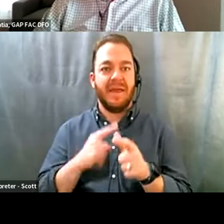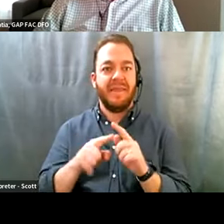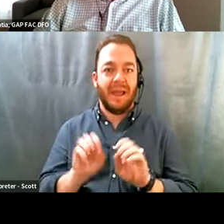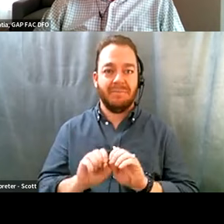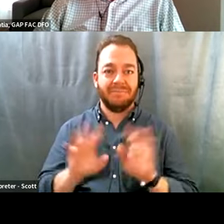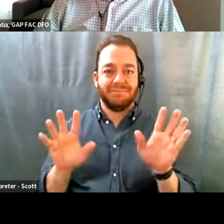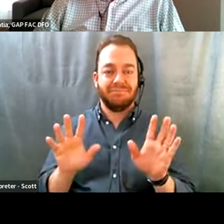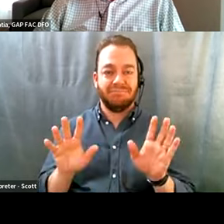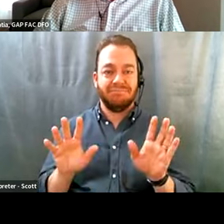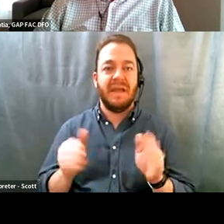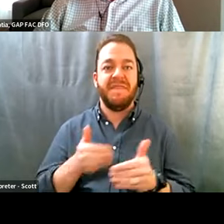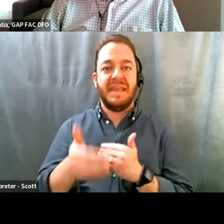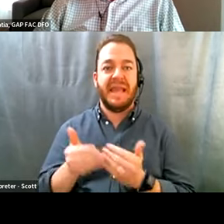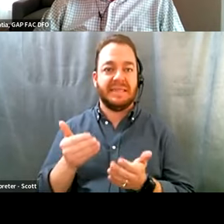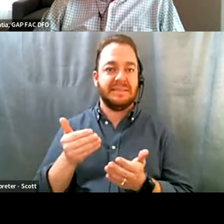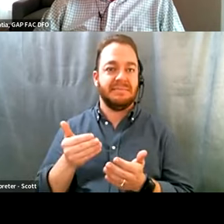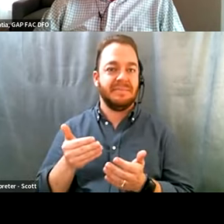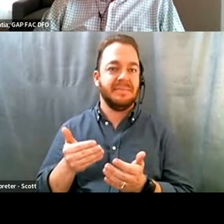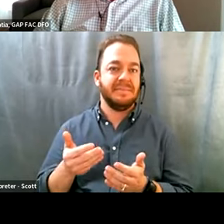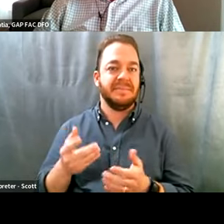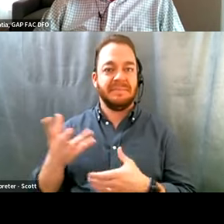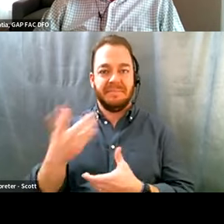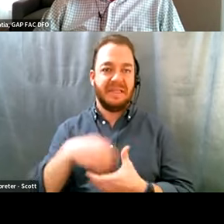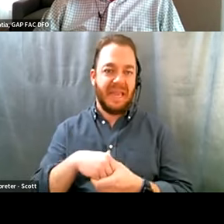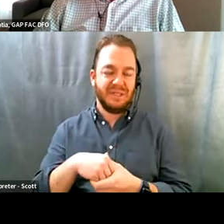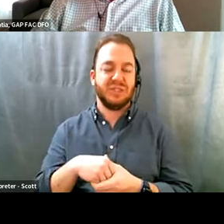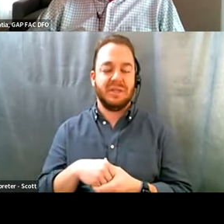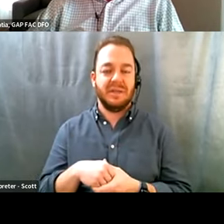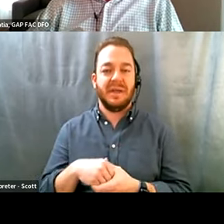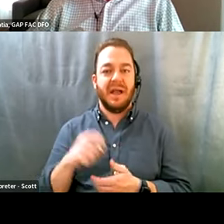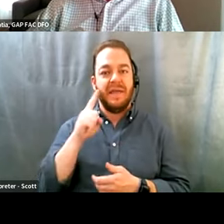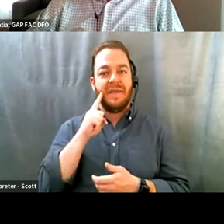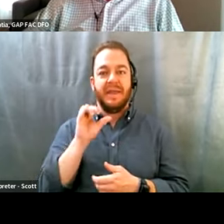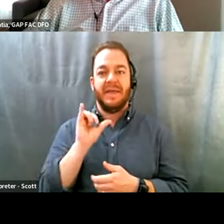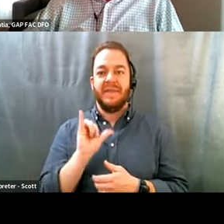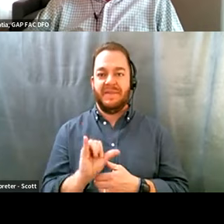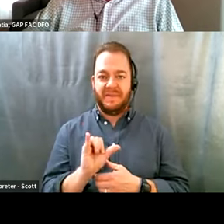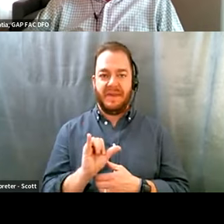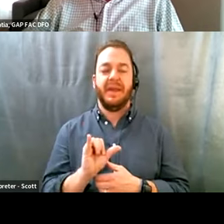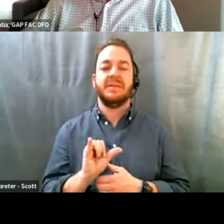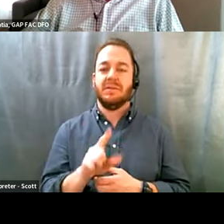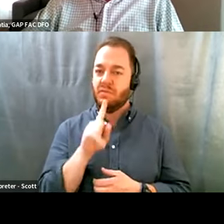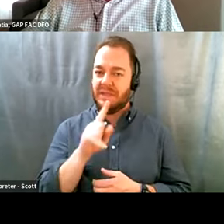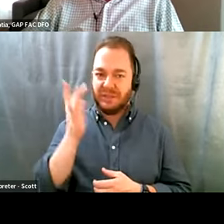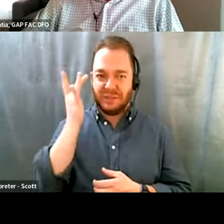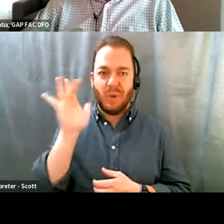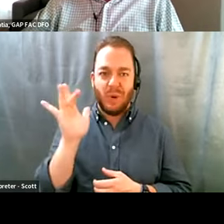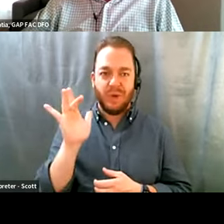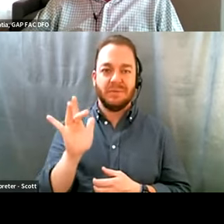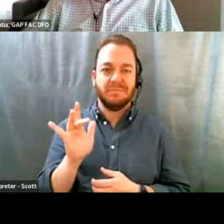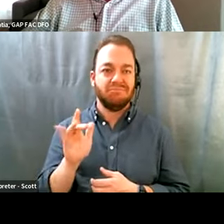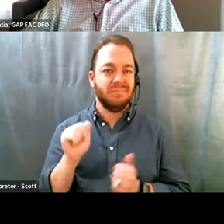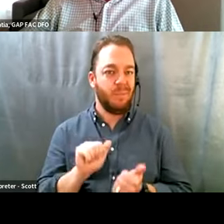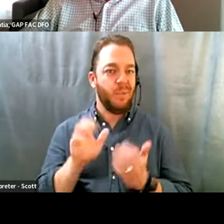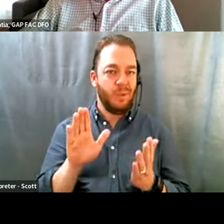get the next step with them and just get them engaged. And so I think that's that's a really smart a way of